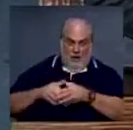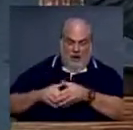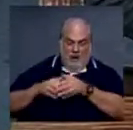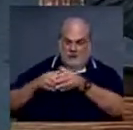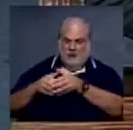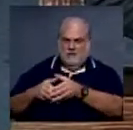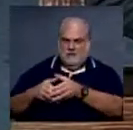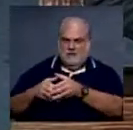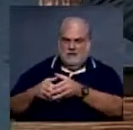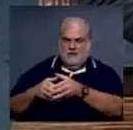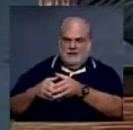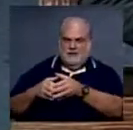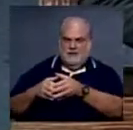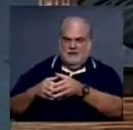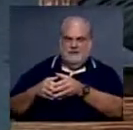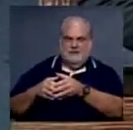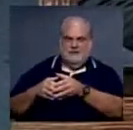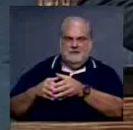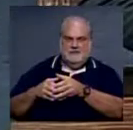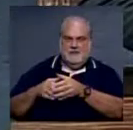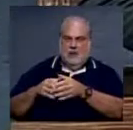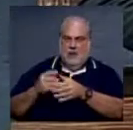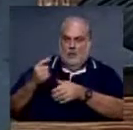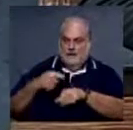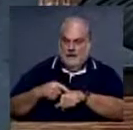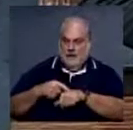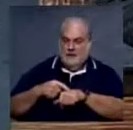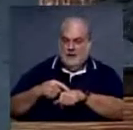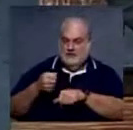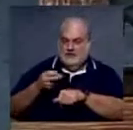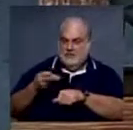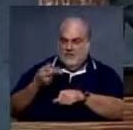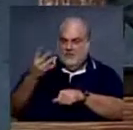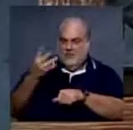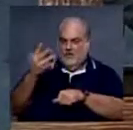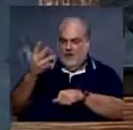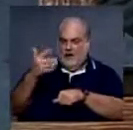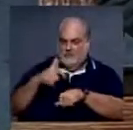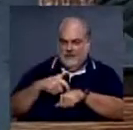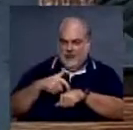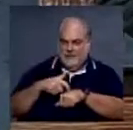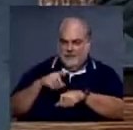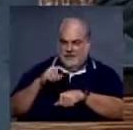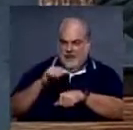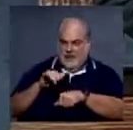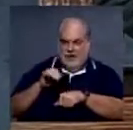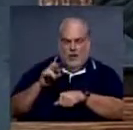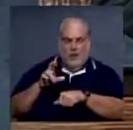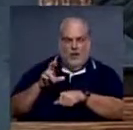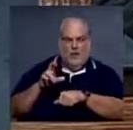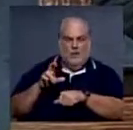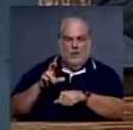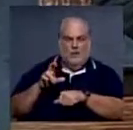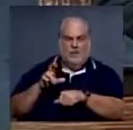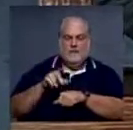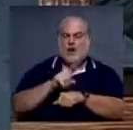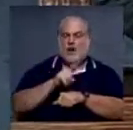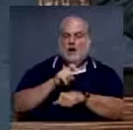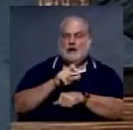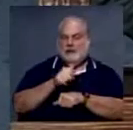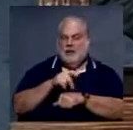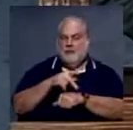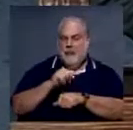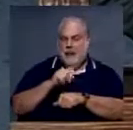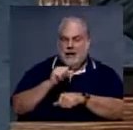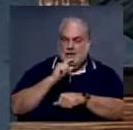for exercise? And do you let them all out for 4 or 5 times a day? Or if you have 110 pets, do you